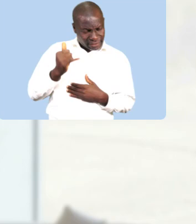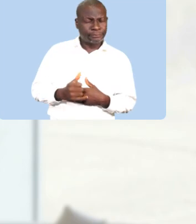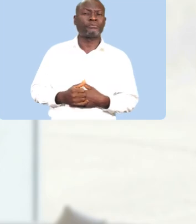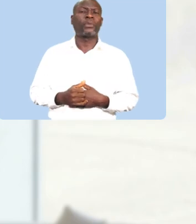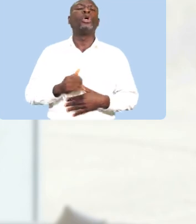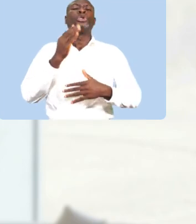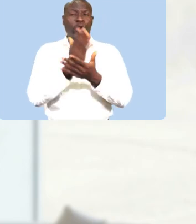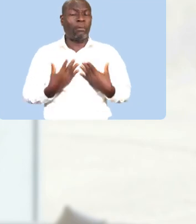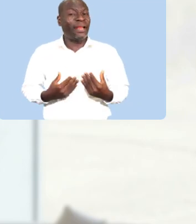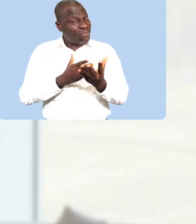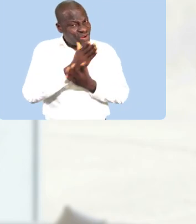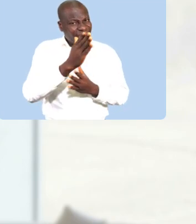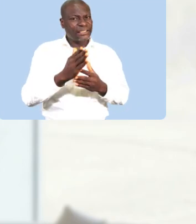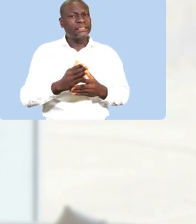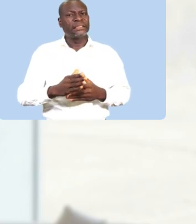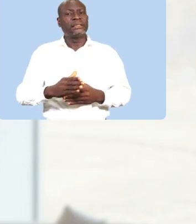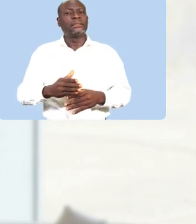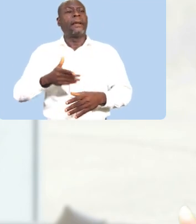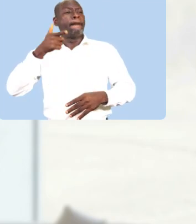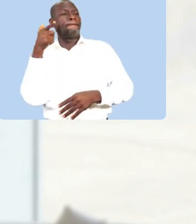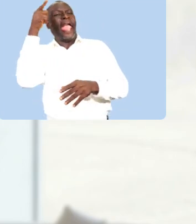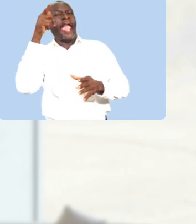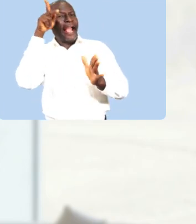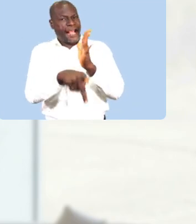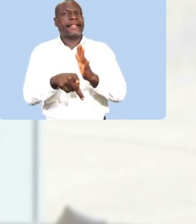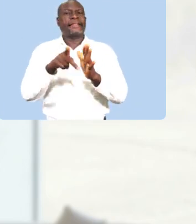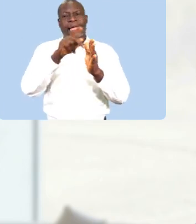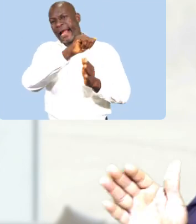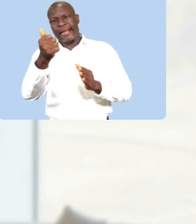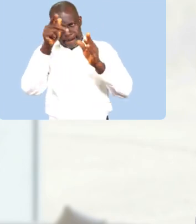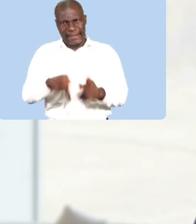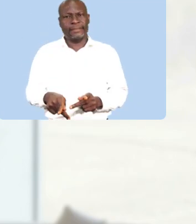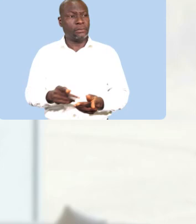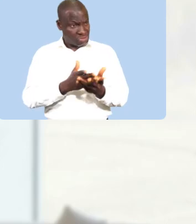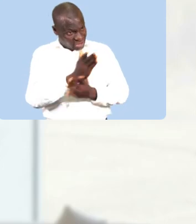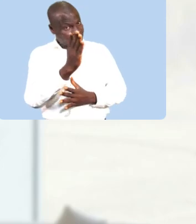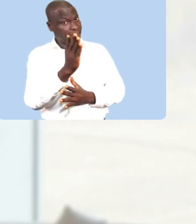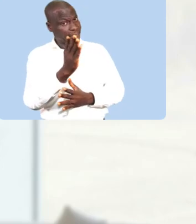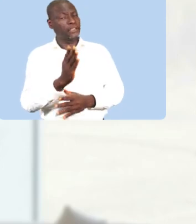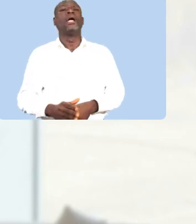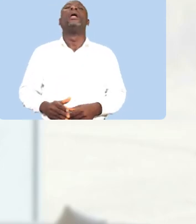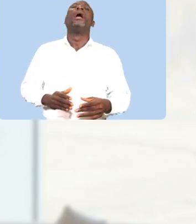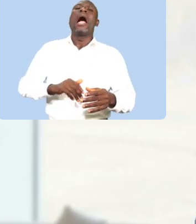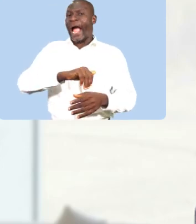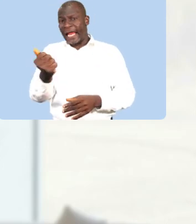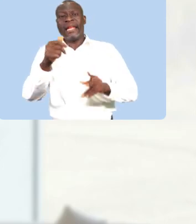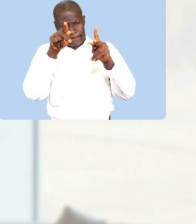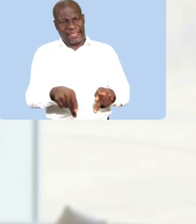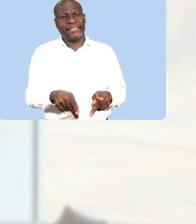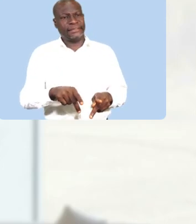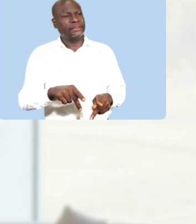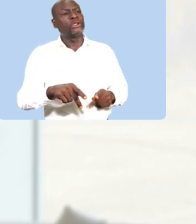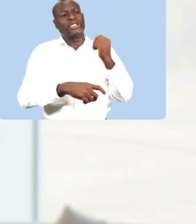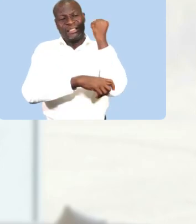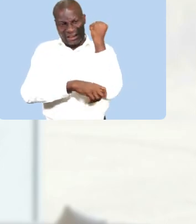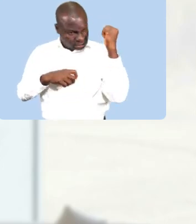obi ni right ni se onfa tuo enkosi obi so na onyine japade are these rights into obi a odi sa